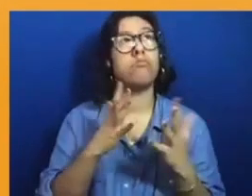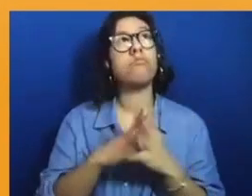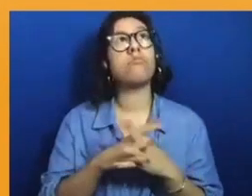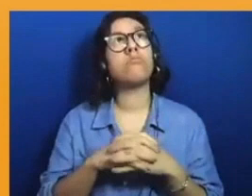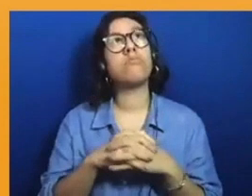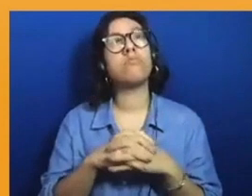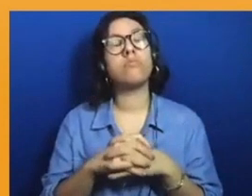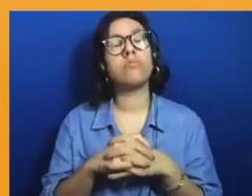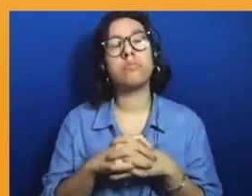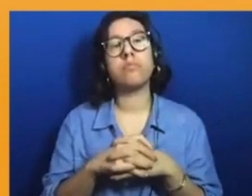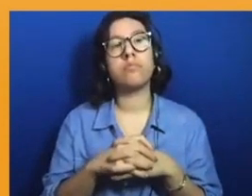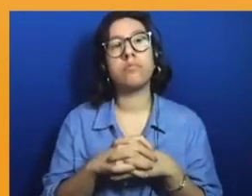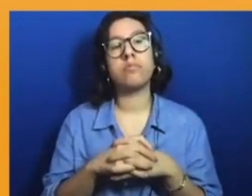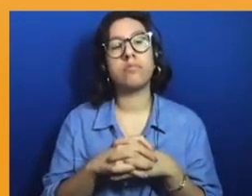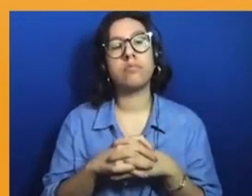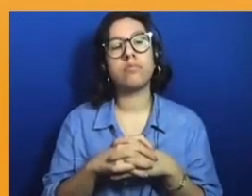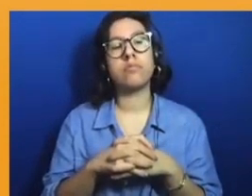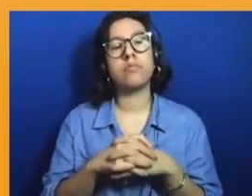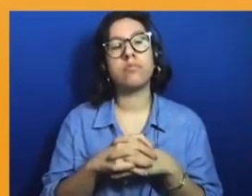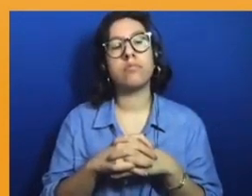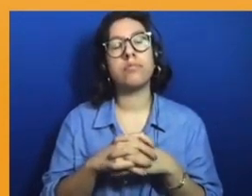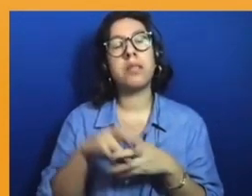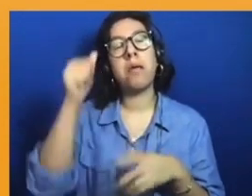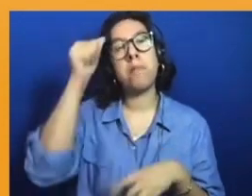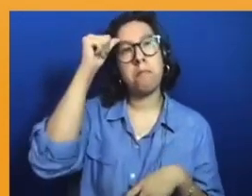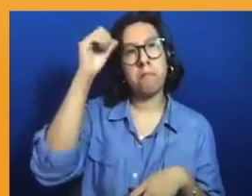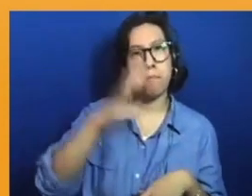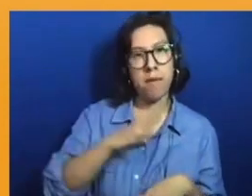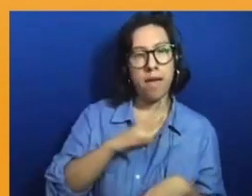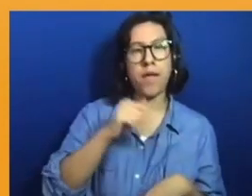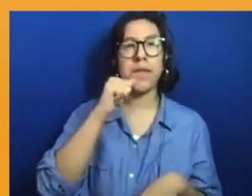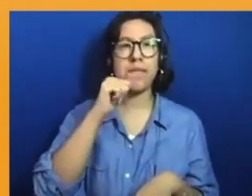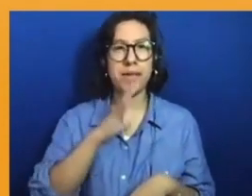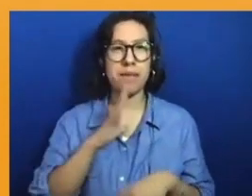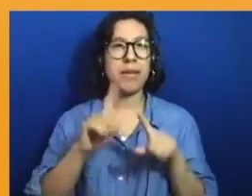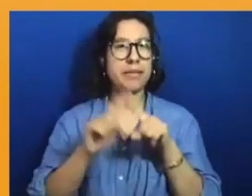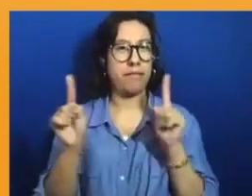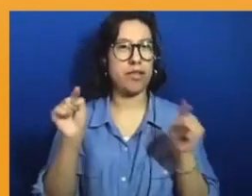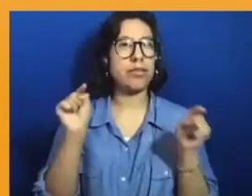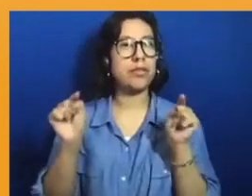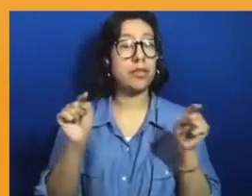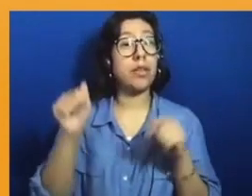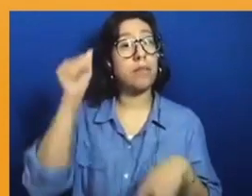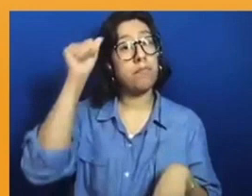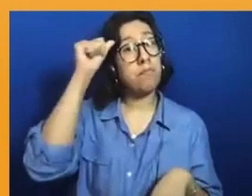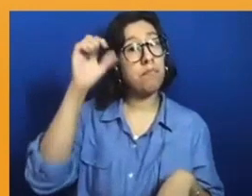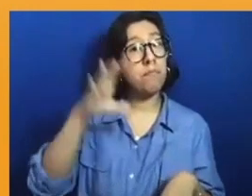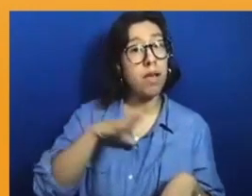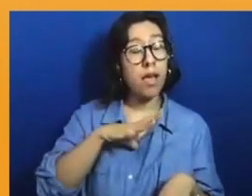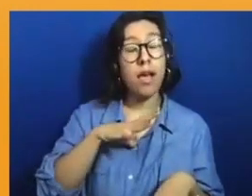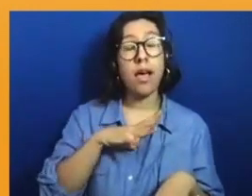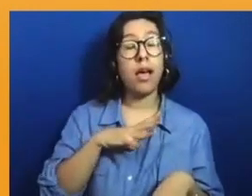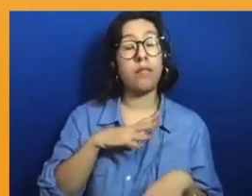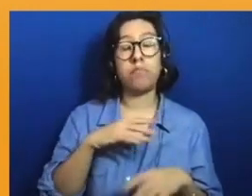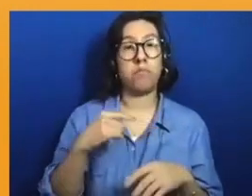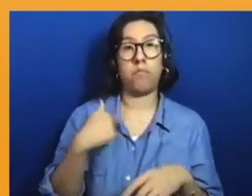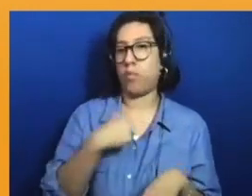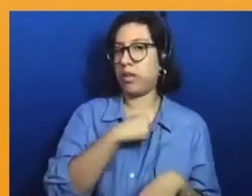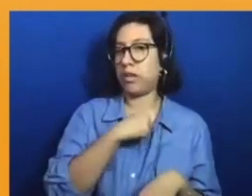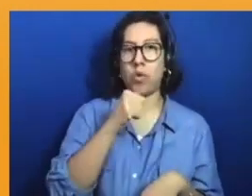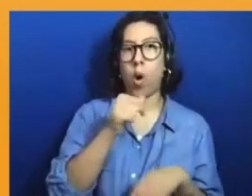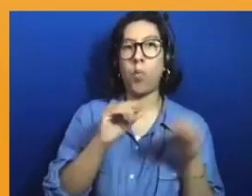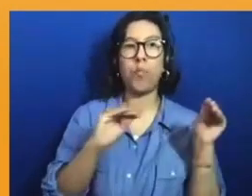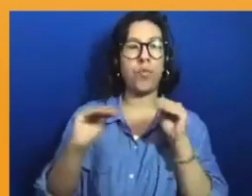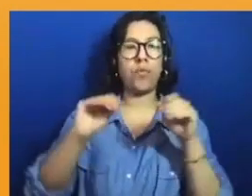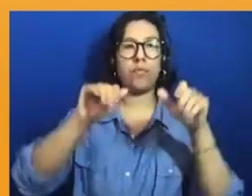this is men's style or the female style, you know, male style, we do not move our